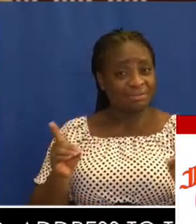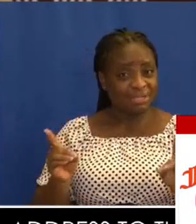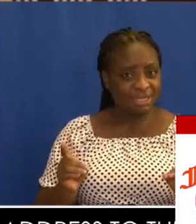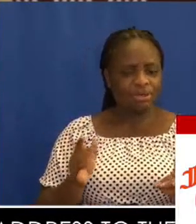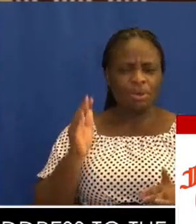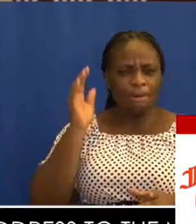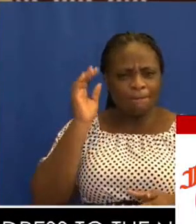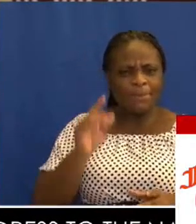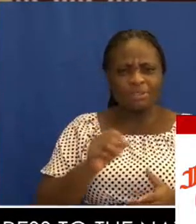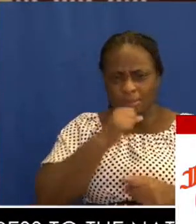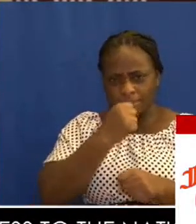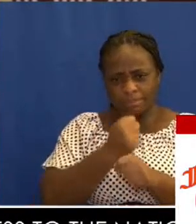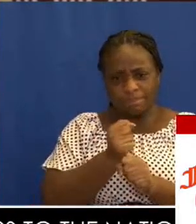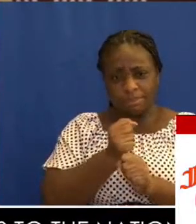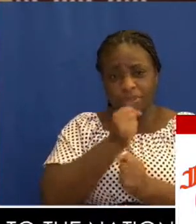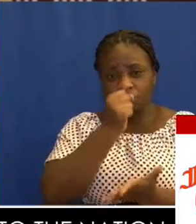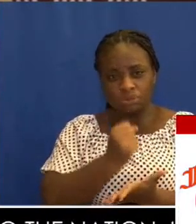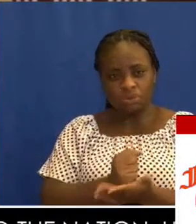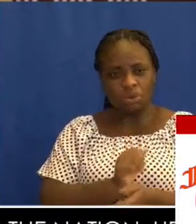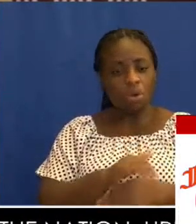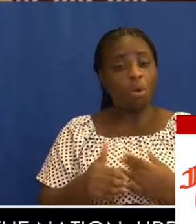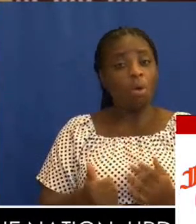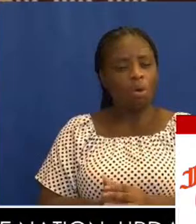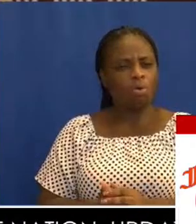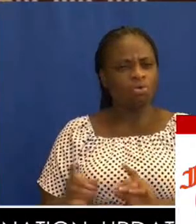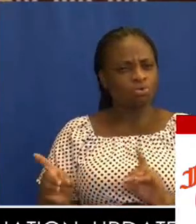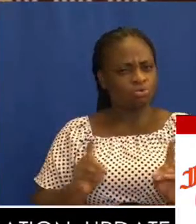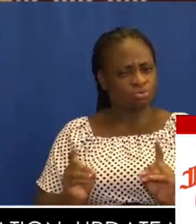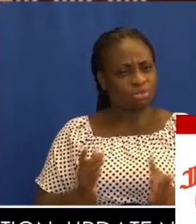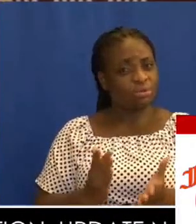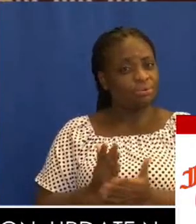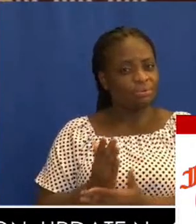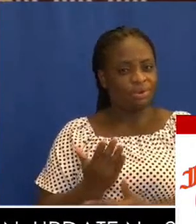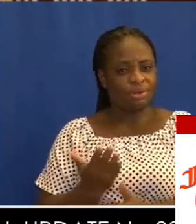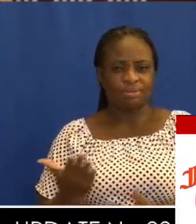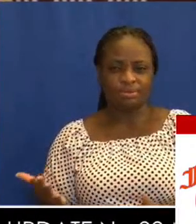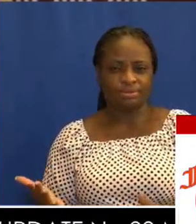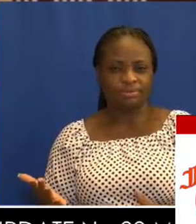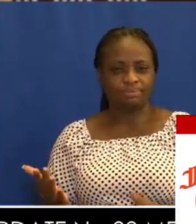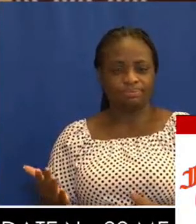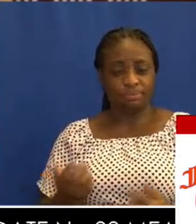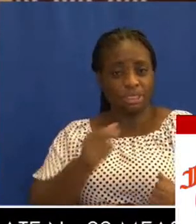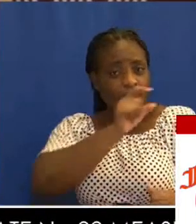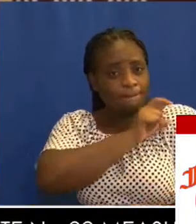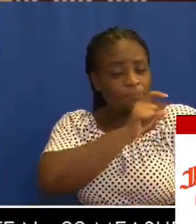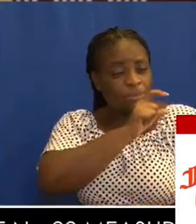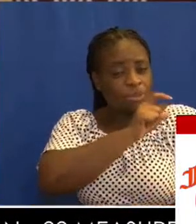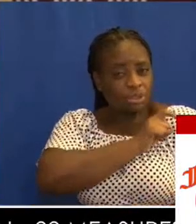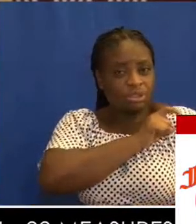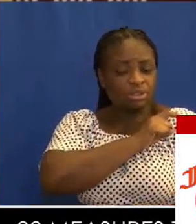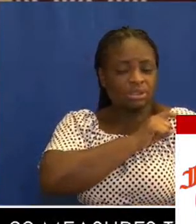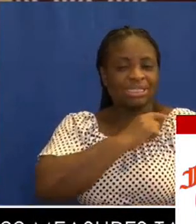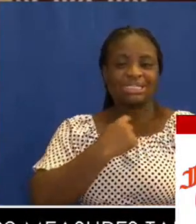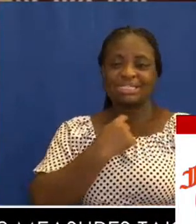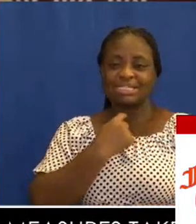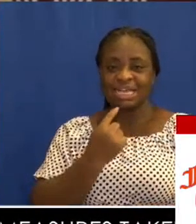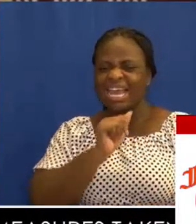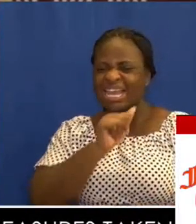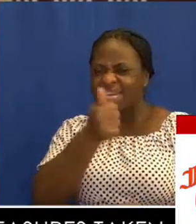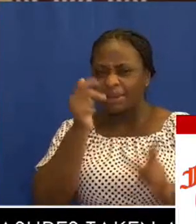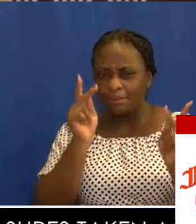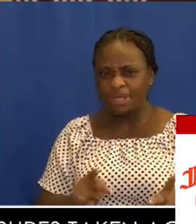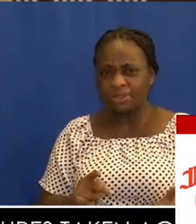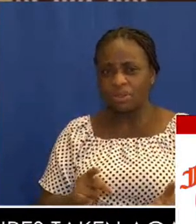wakefosien. Oba kwe ni mofe mo ketuni pepepe. Amlalo ke mofia mo